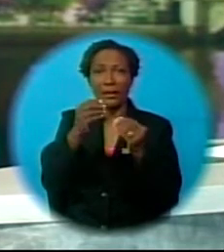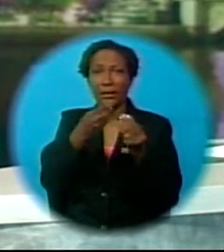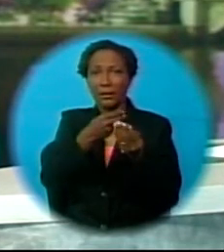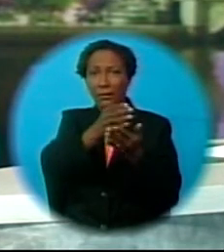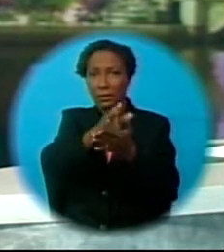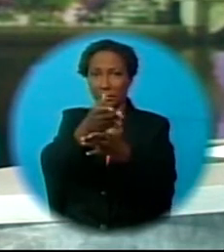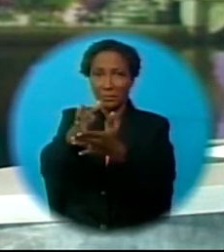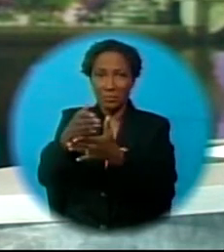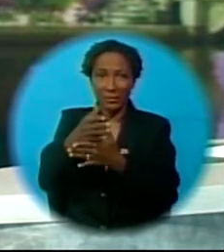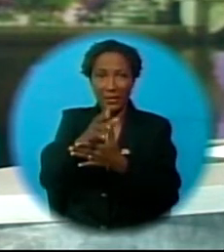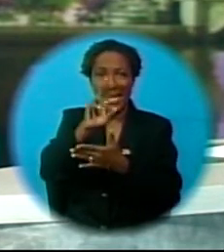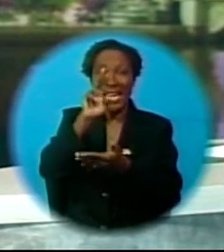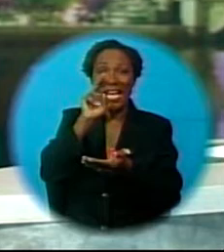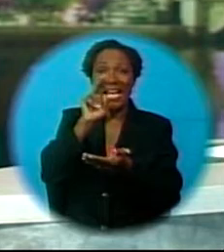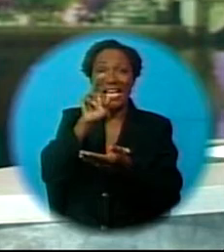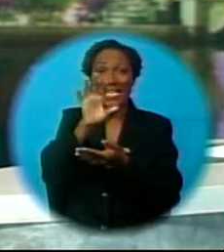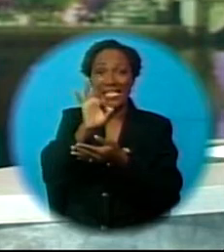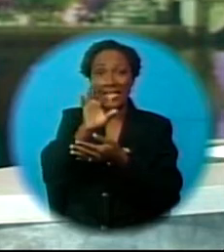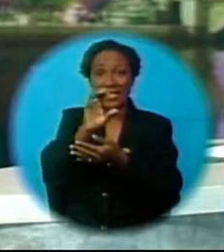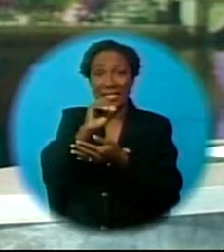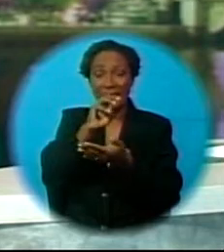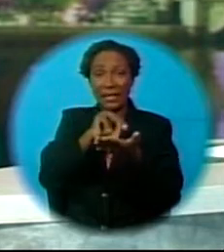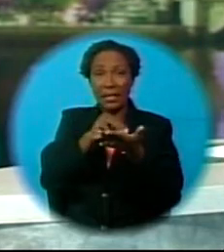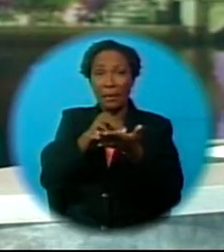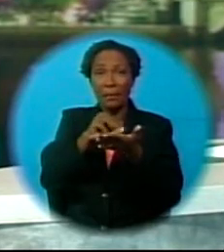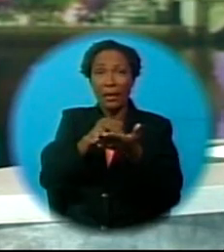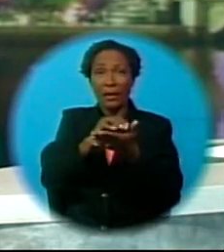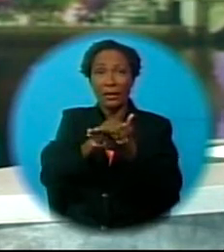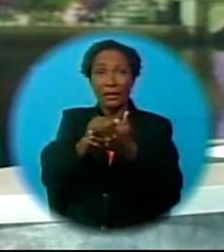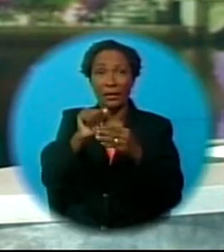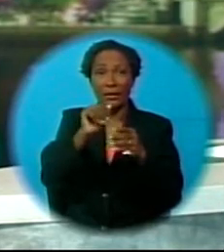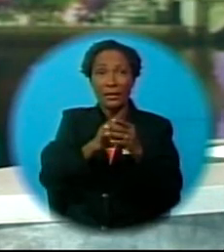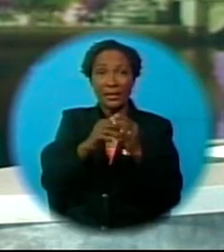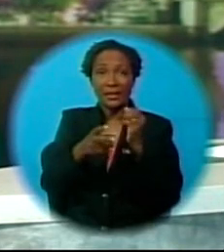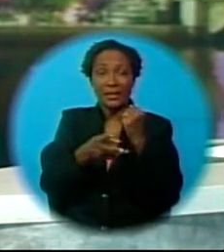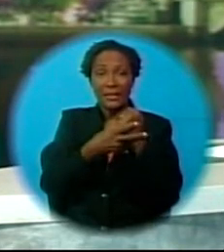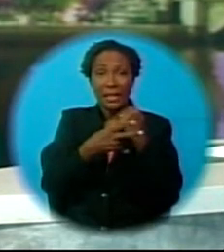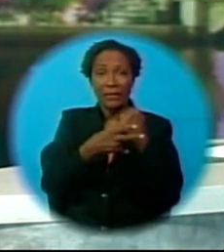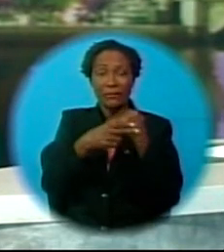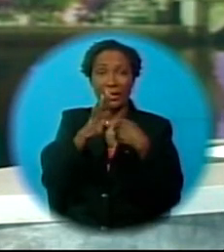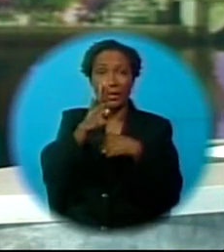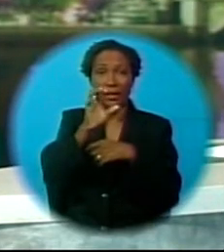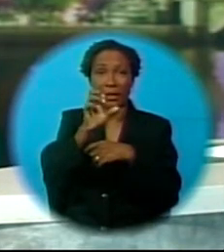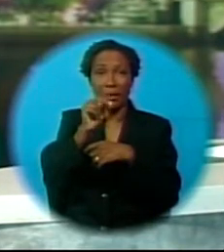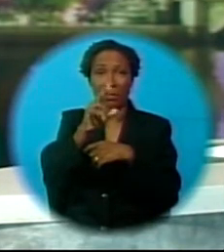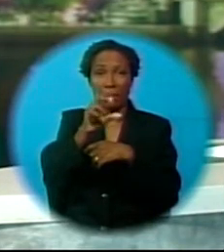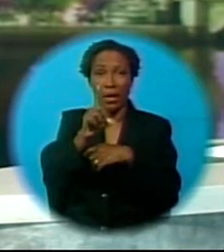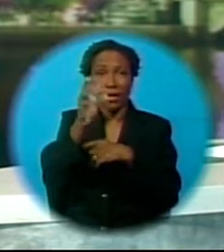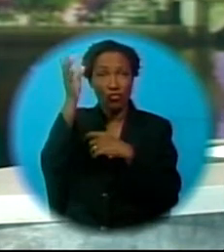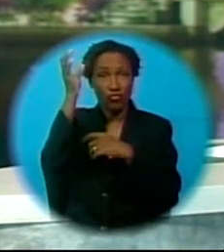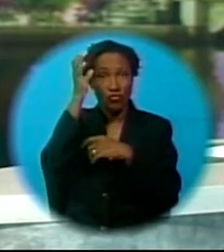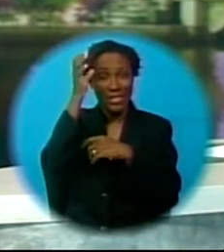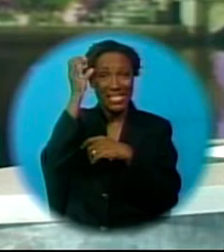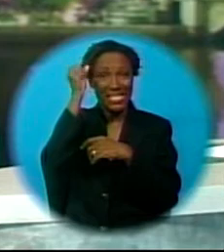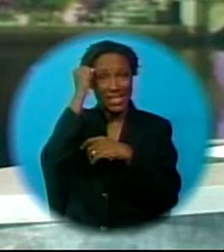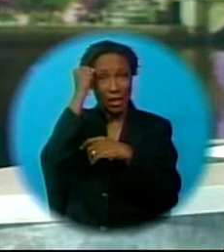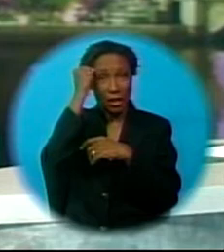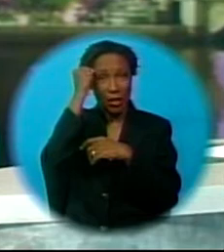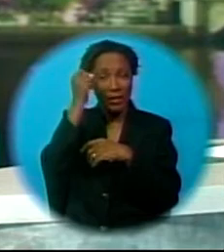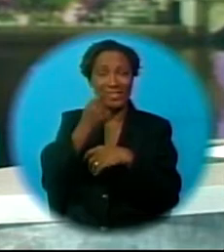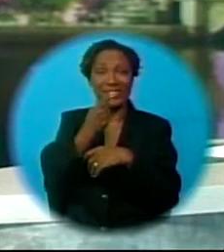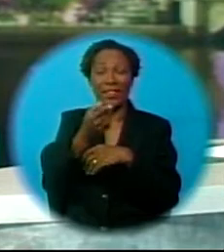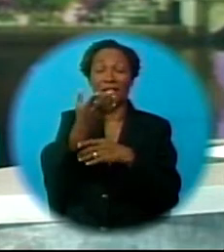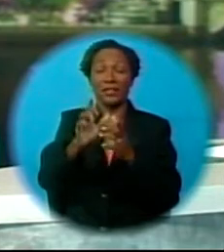in savings bonds over the last year. Finance Minister Chris Sinclair says this is the largest amount in any single calendar